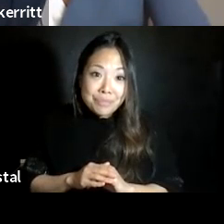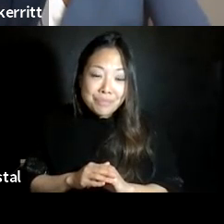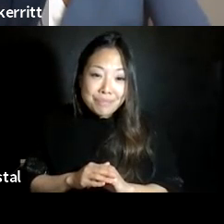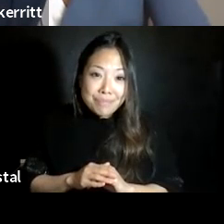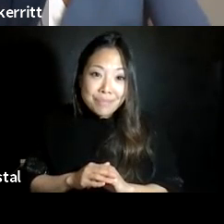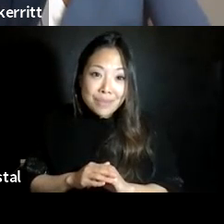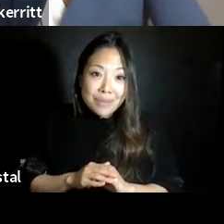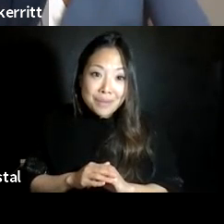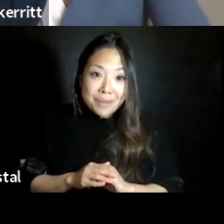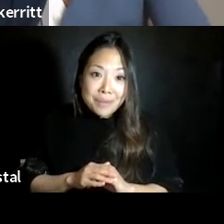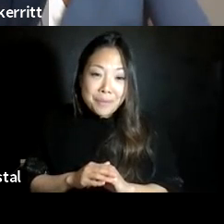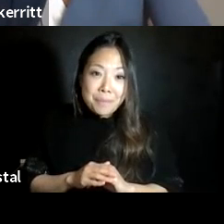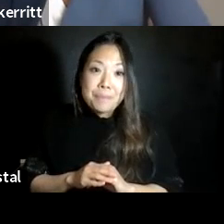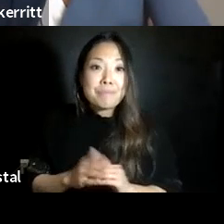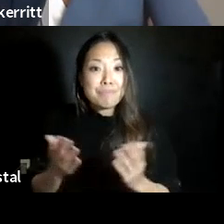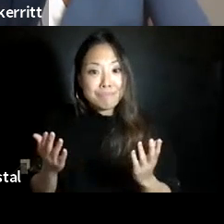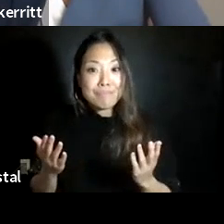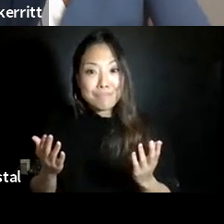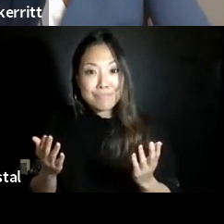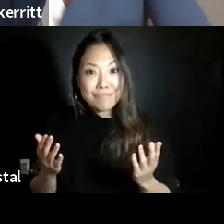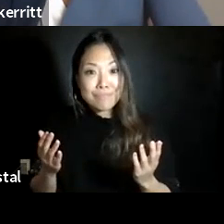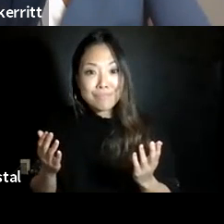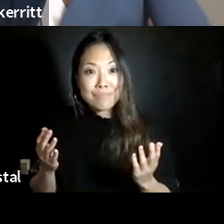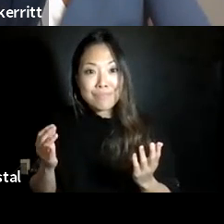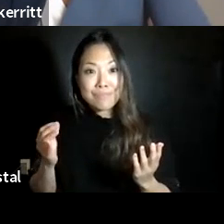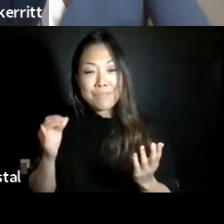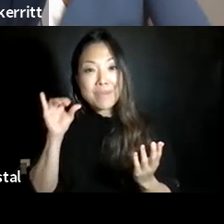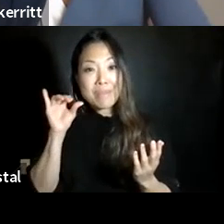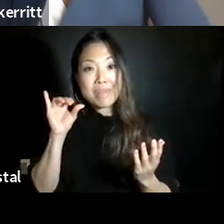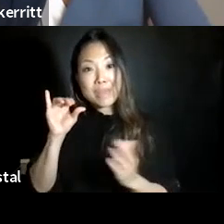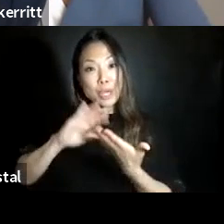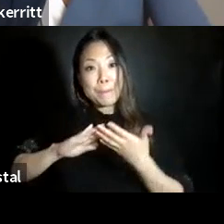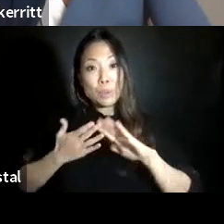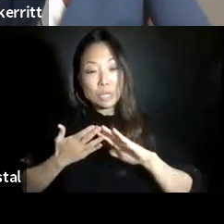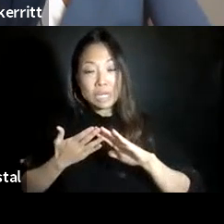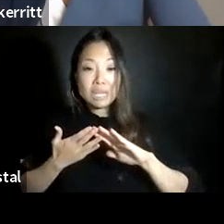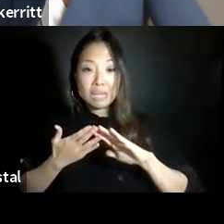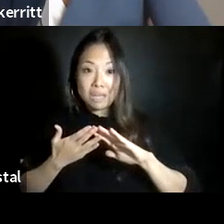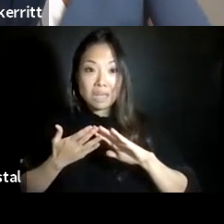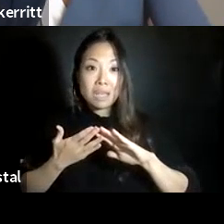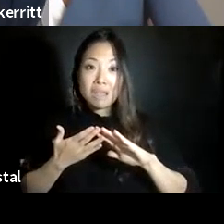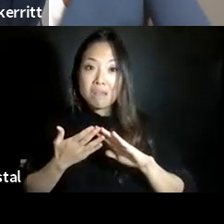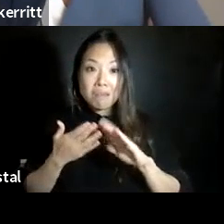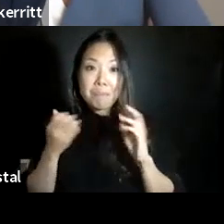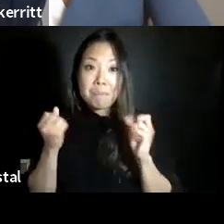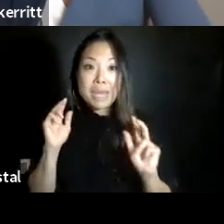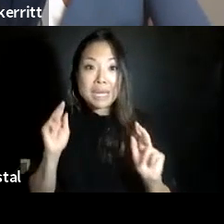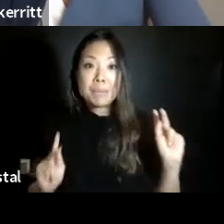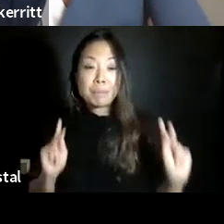of the community, particularly the corners of this community, rightly or wrongly, that must yield